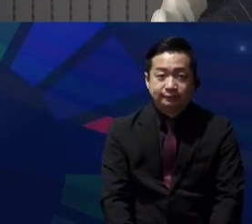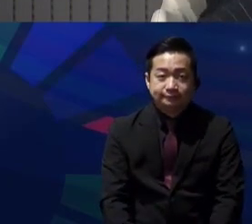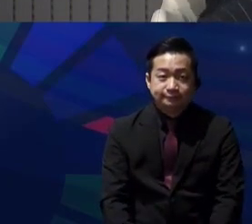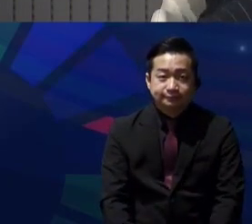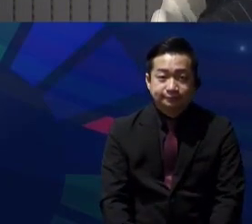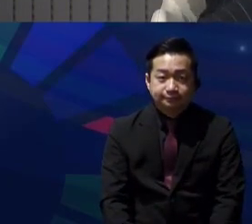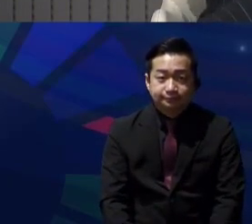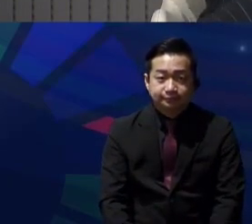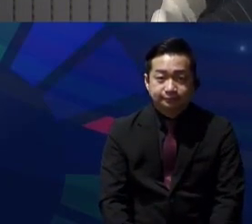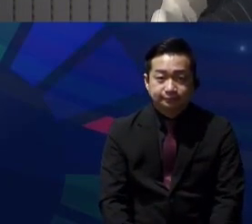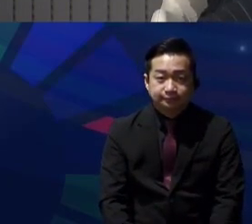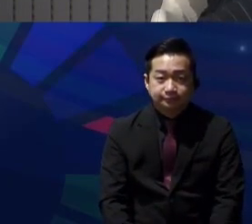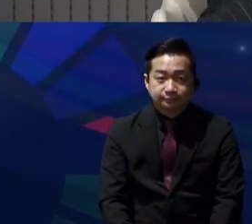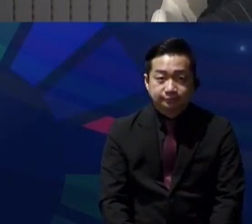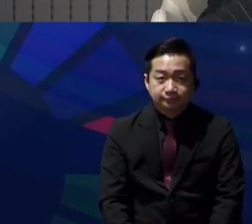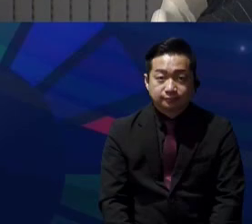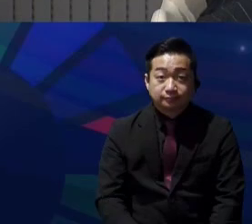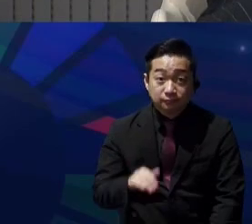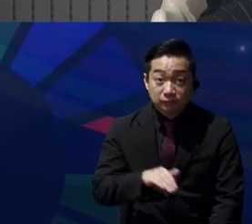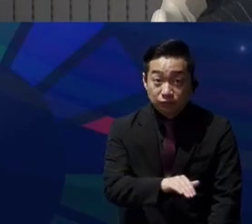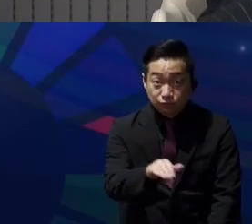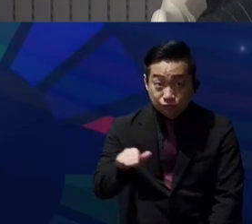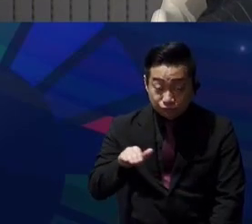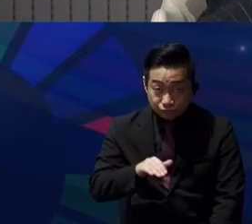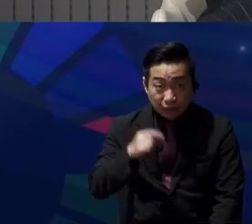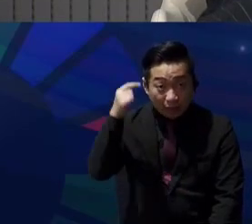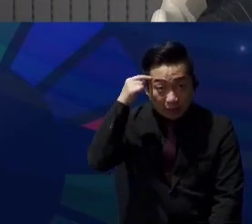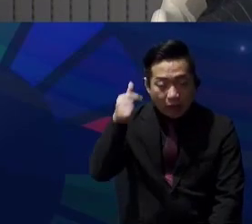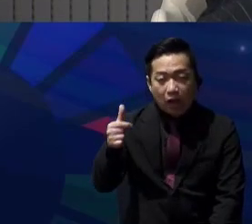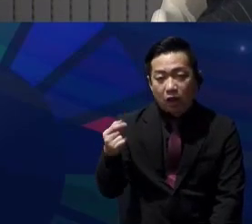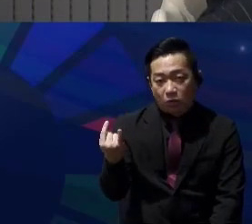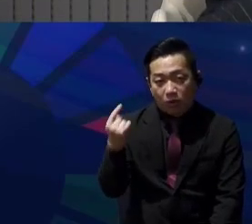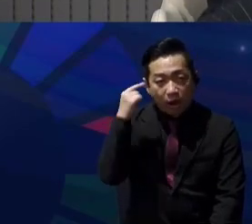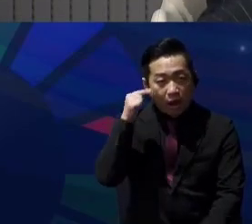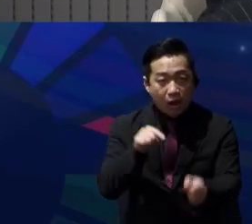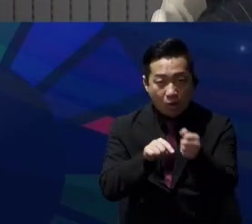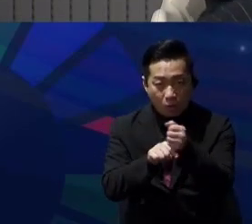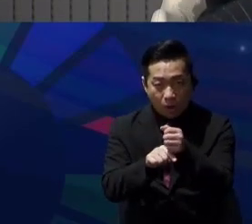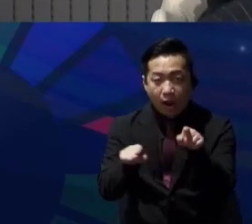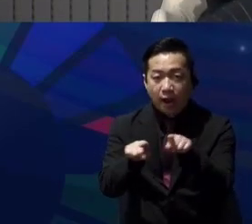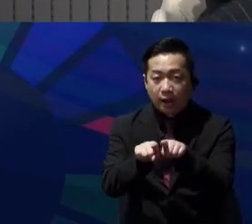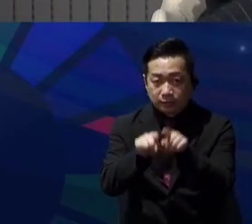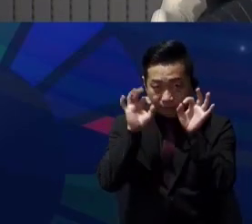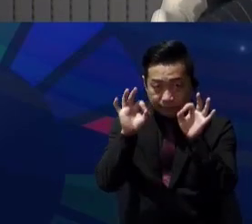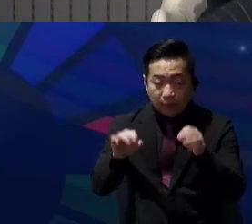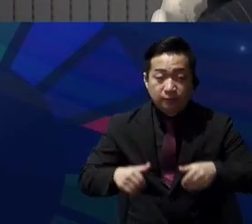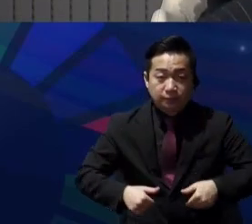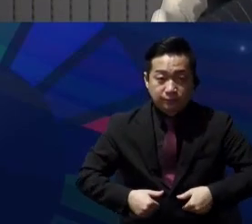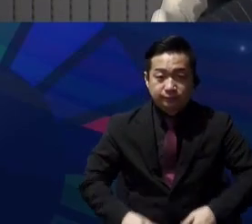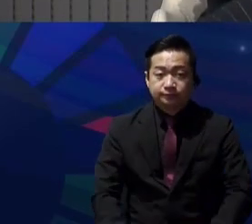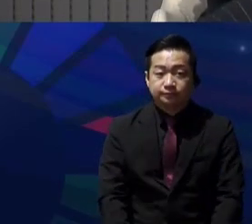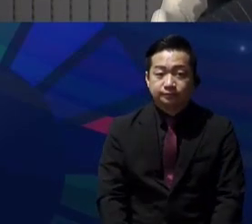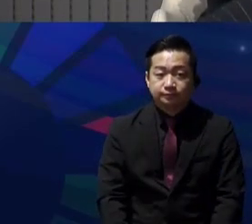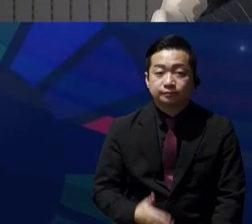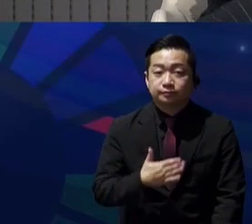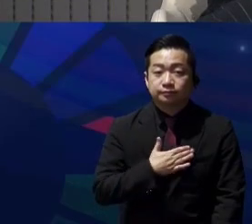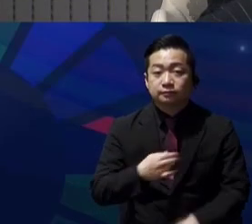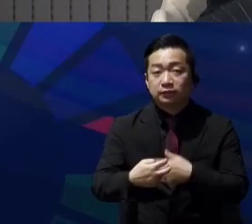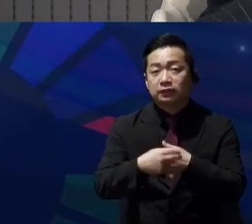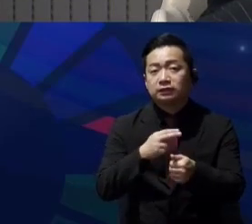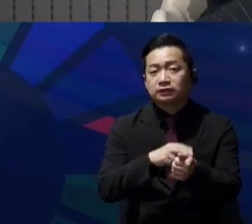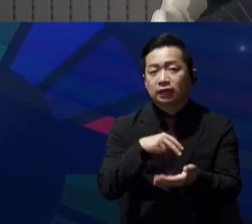to the neuroscience, and this is my self-criticism as a medical doctor as well, because